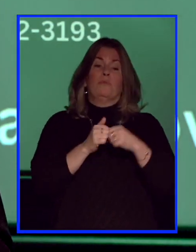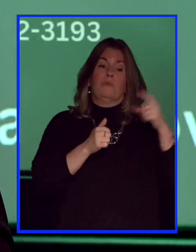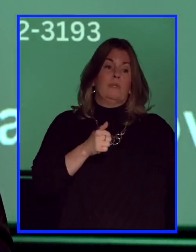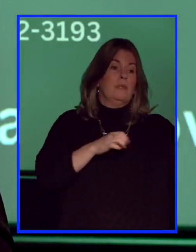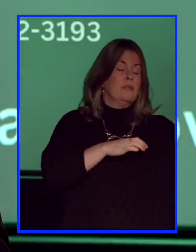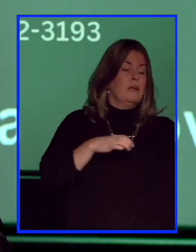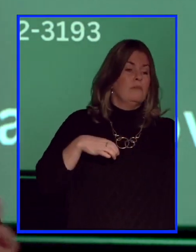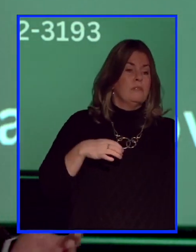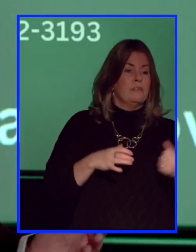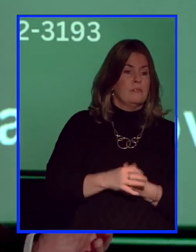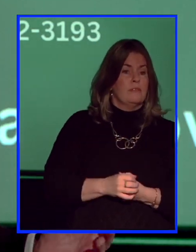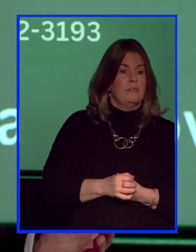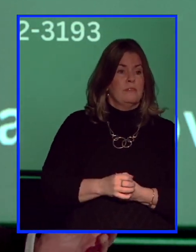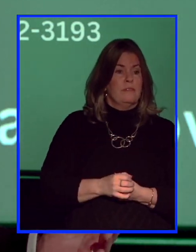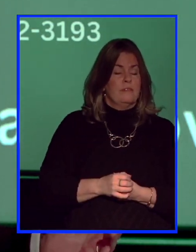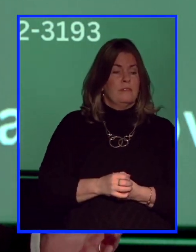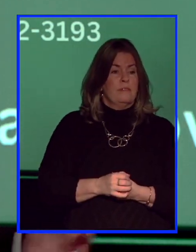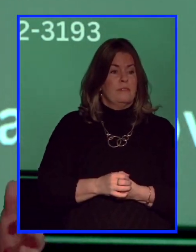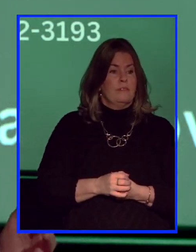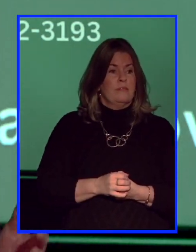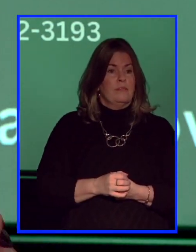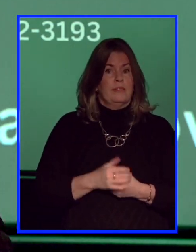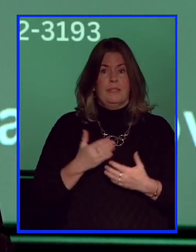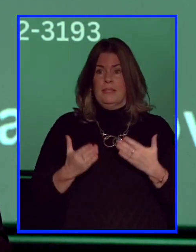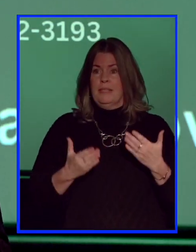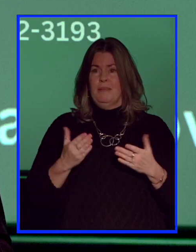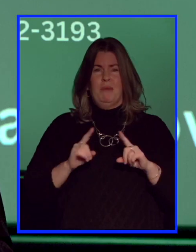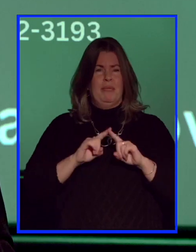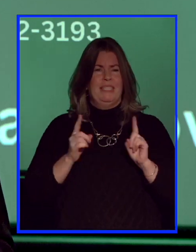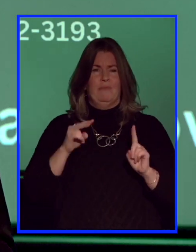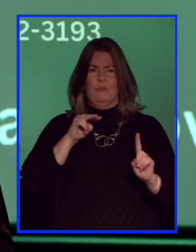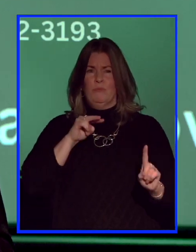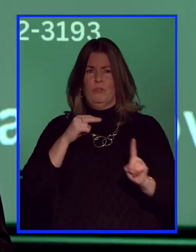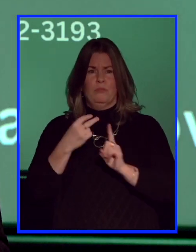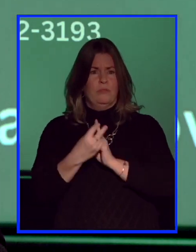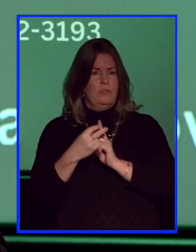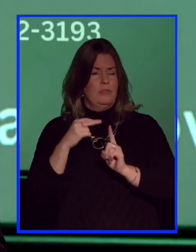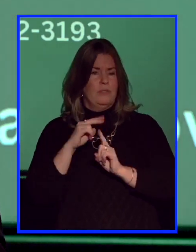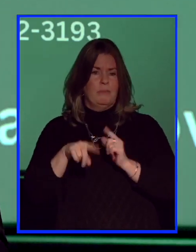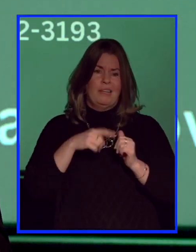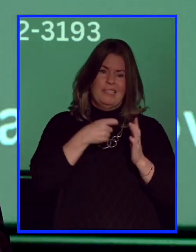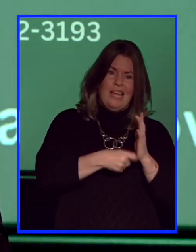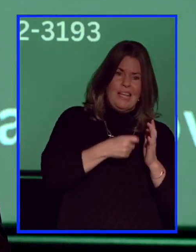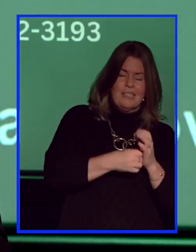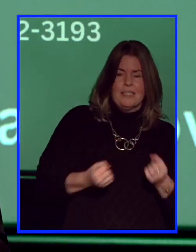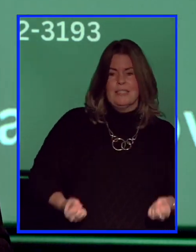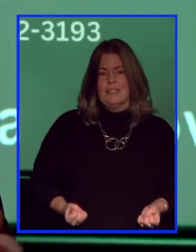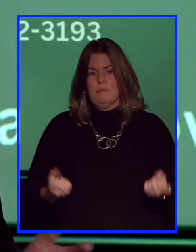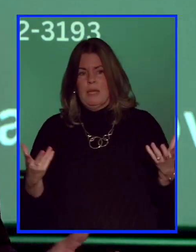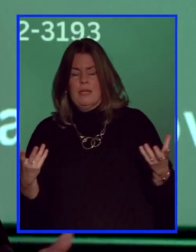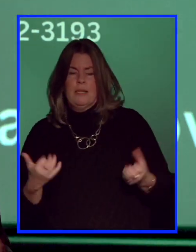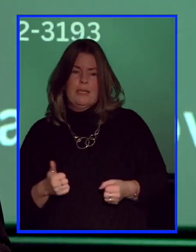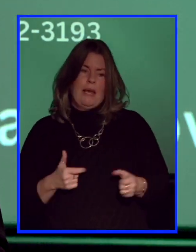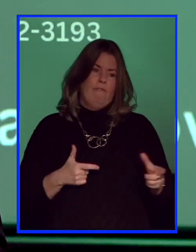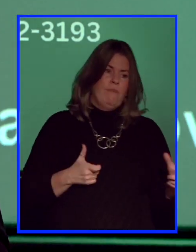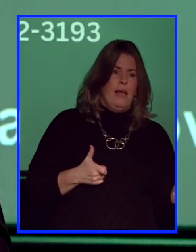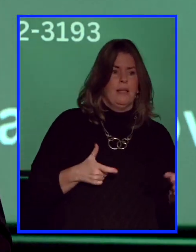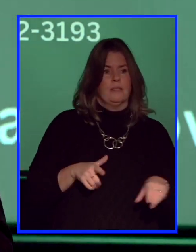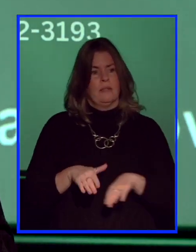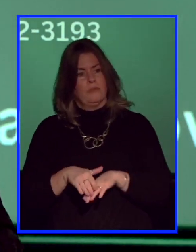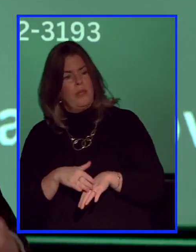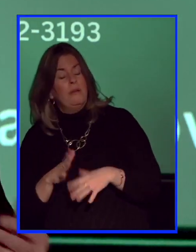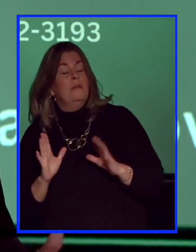Congress. You know, they may have different points of view about taxing and spending and how fast to do this or how slow to do